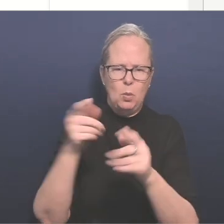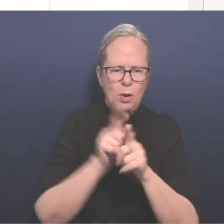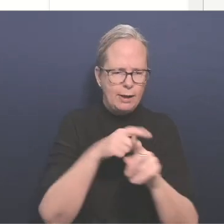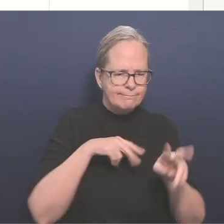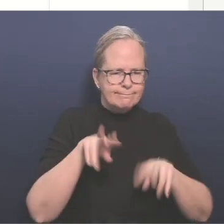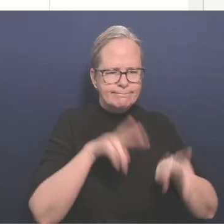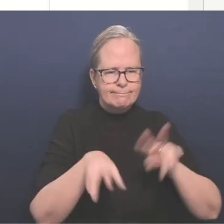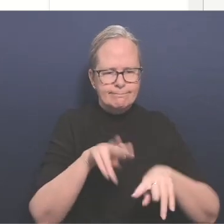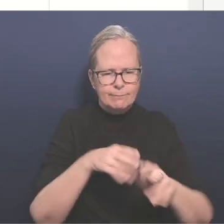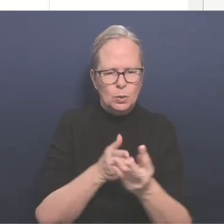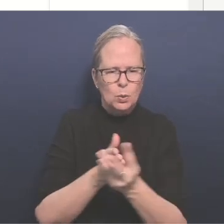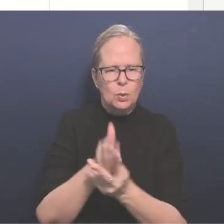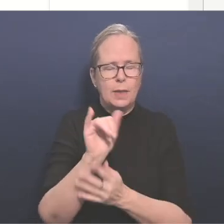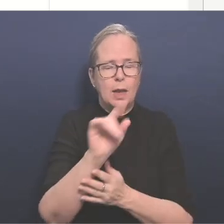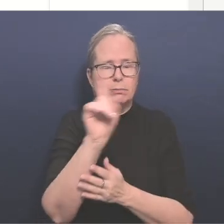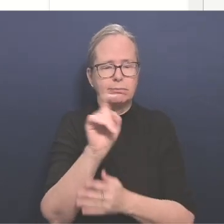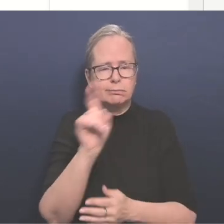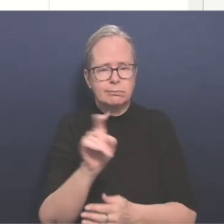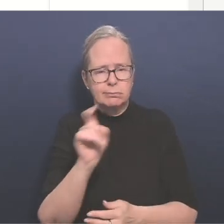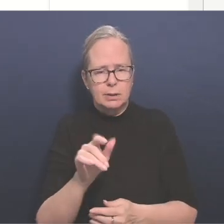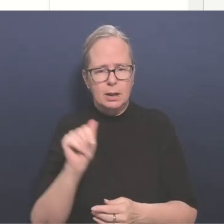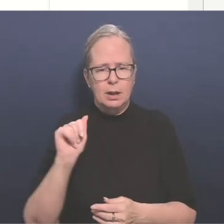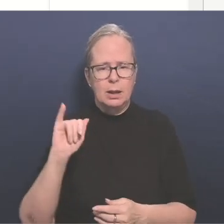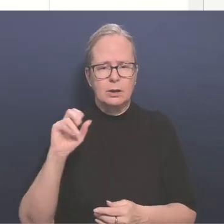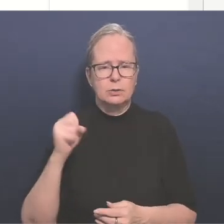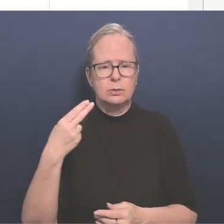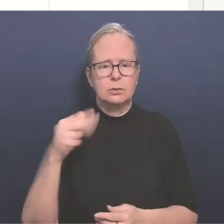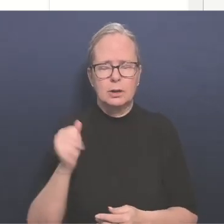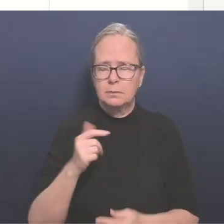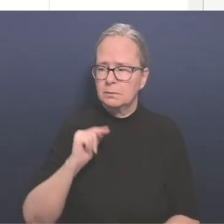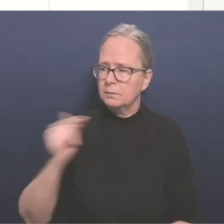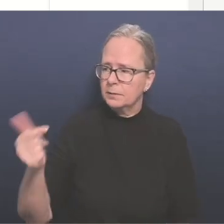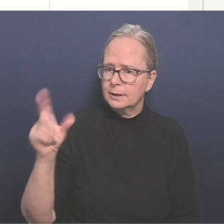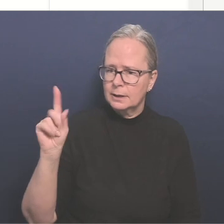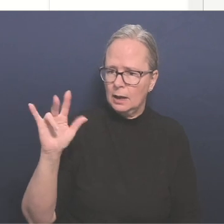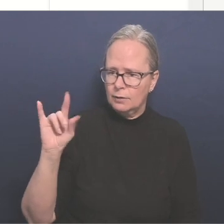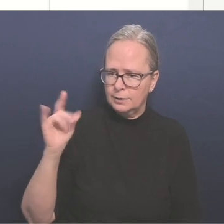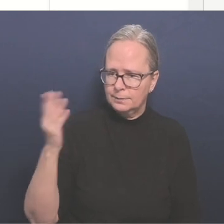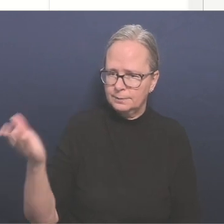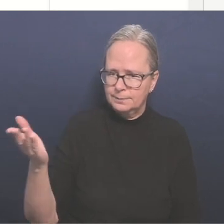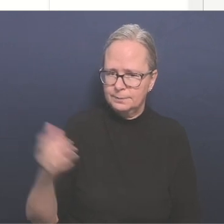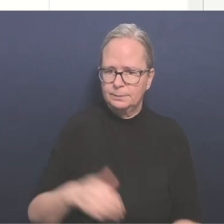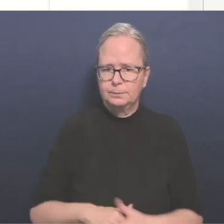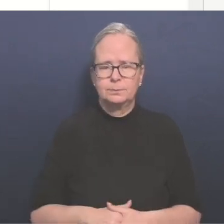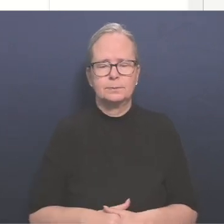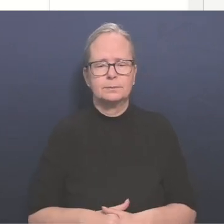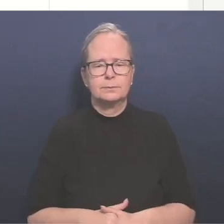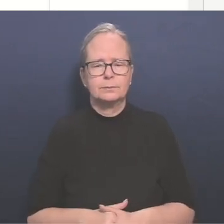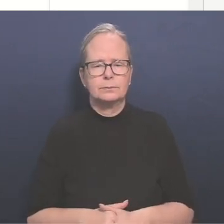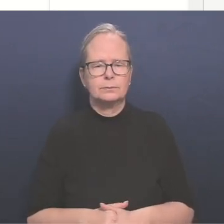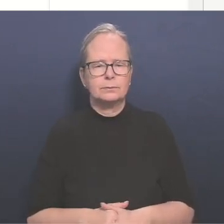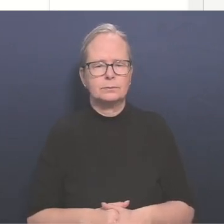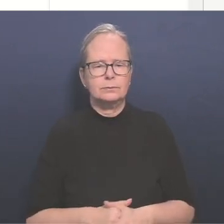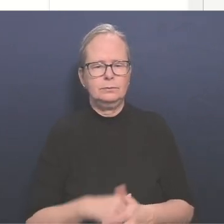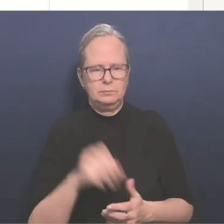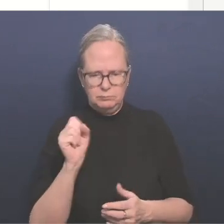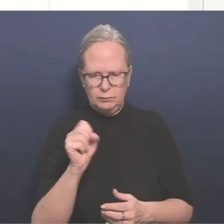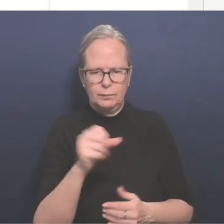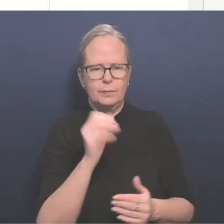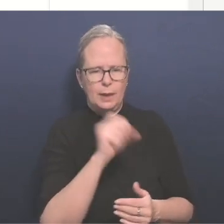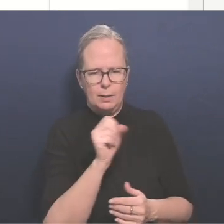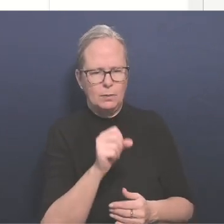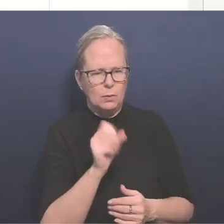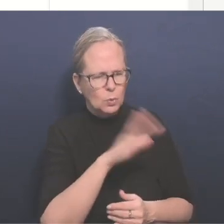benefits that will empower them or find benefits that they are eligible for. So there are 4 ways. You can